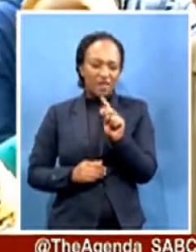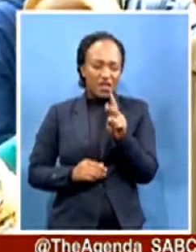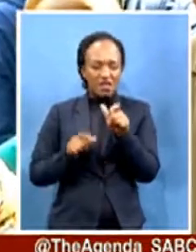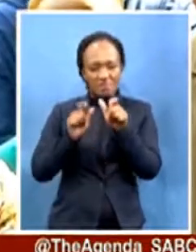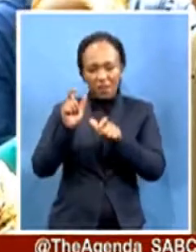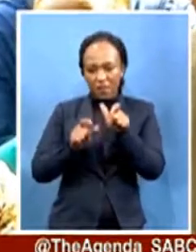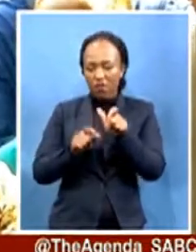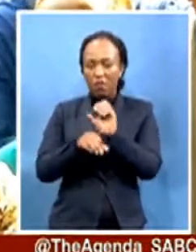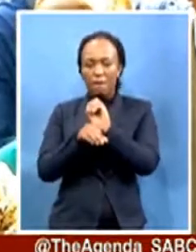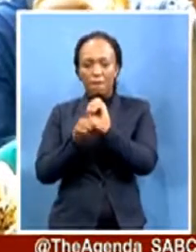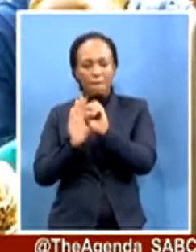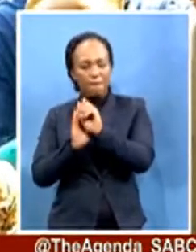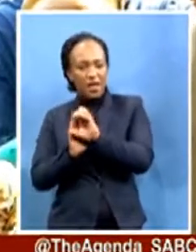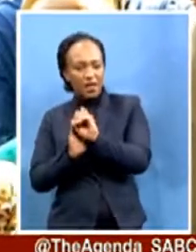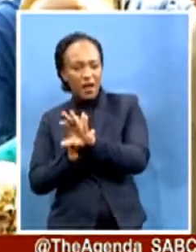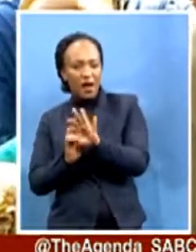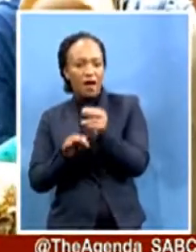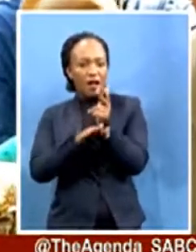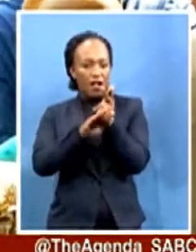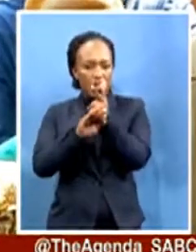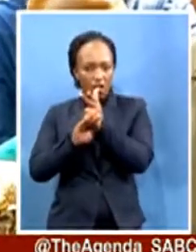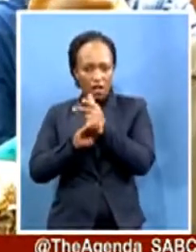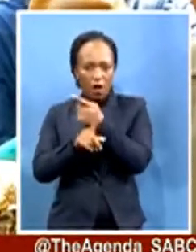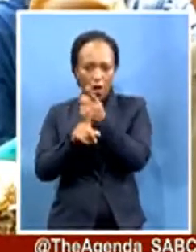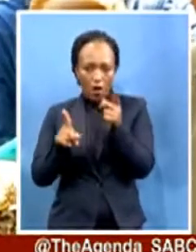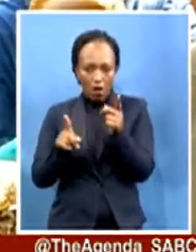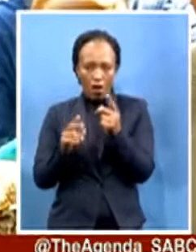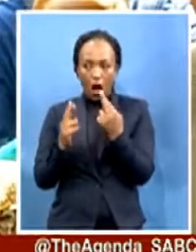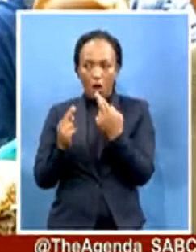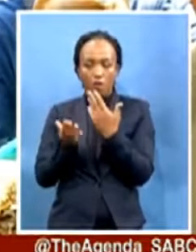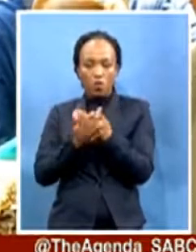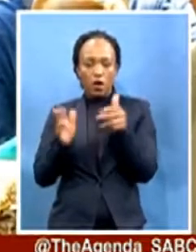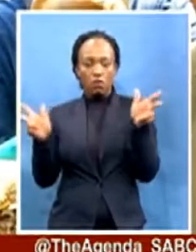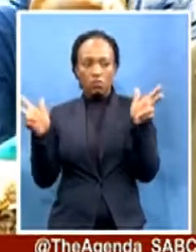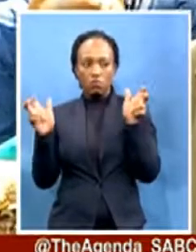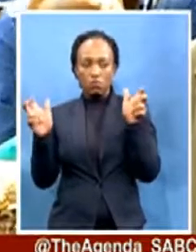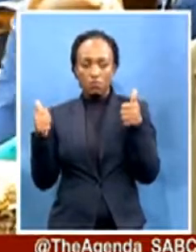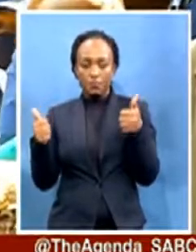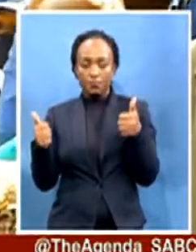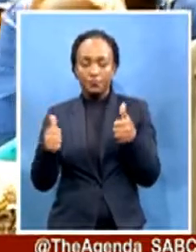hope you can all hear, we just asked that we must come and greet you,